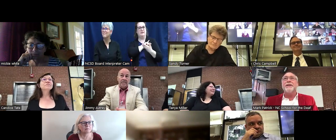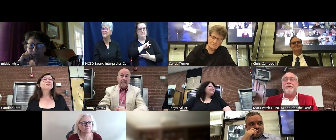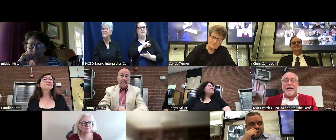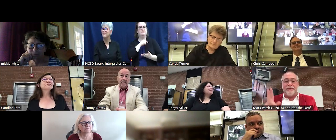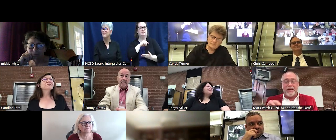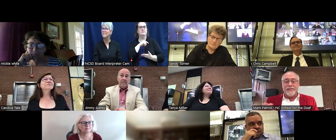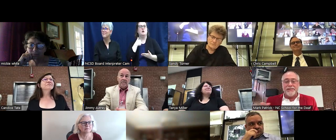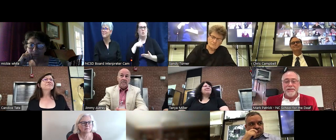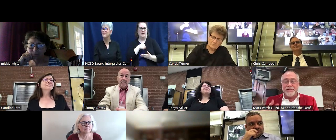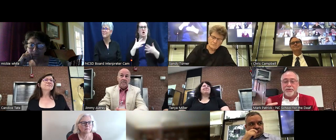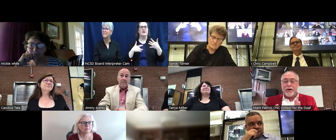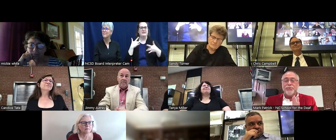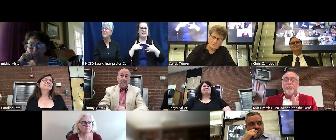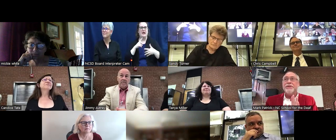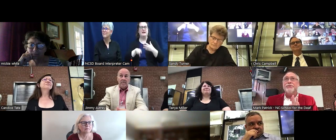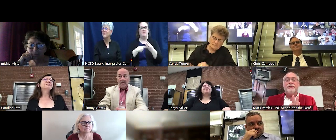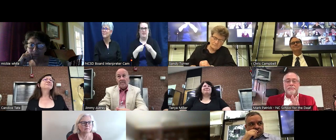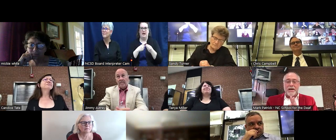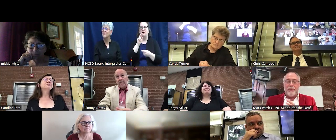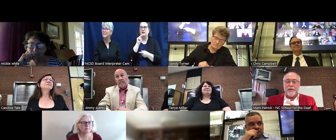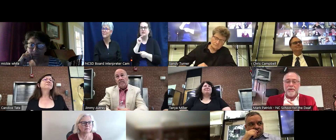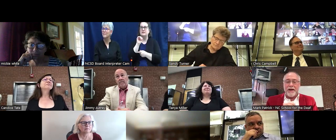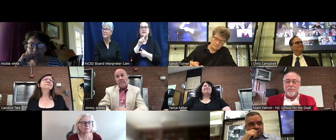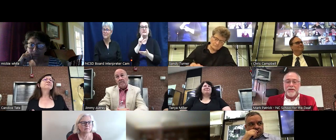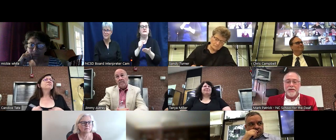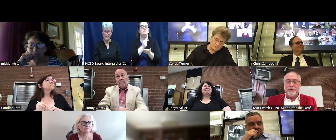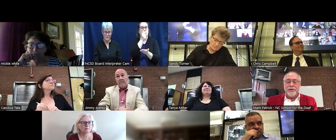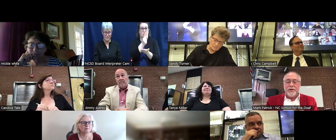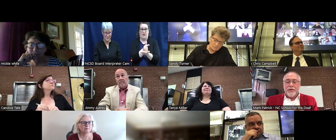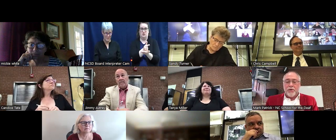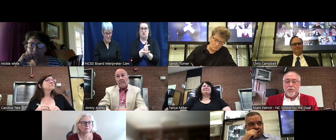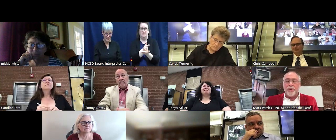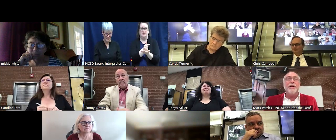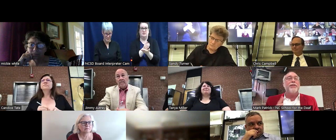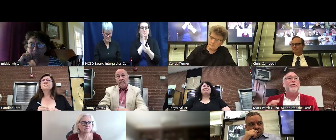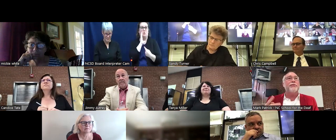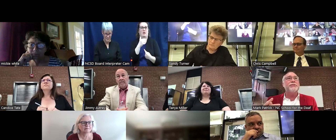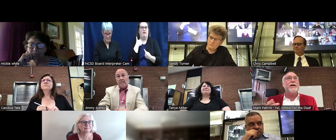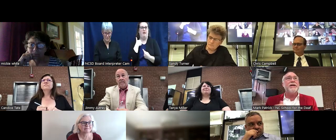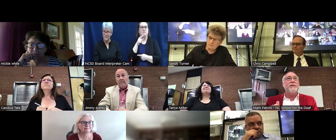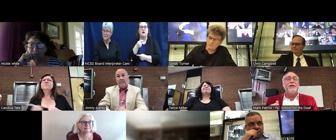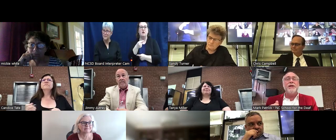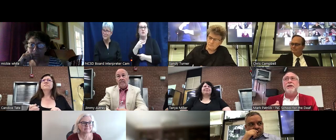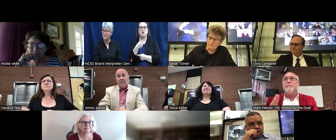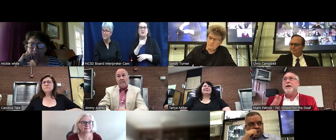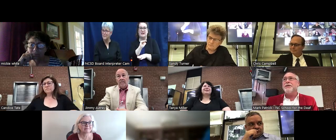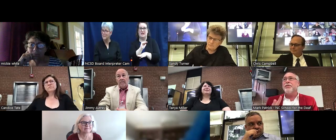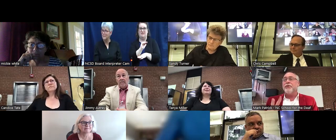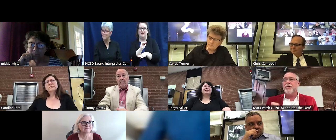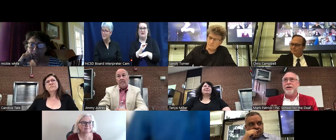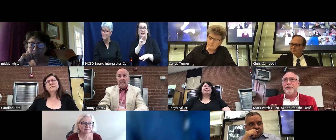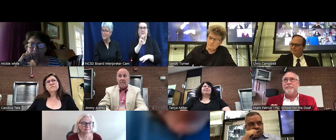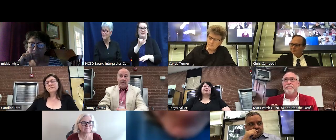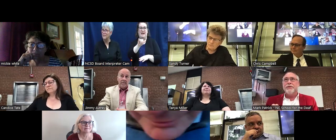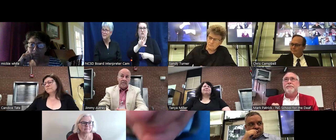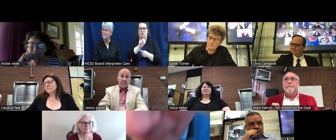excited about the NCSD graduation that will be held on Thursday evening, May the